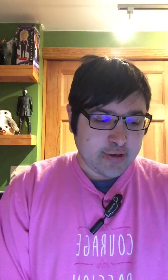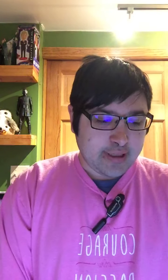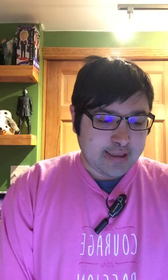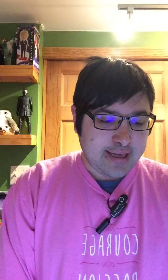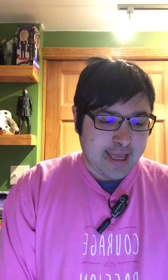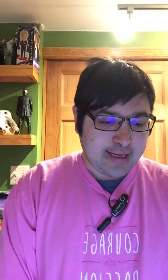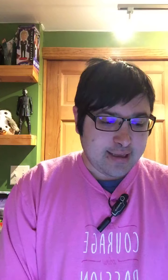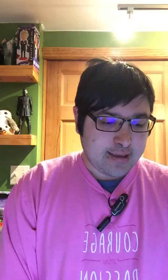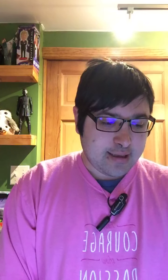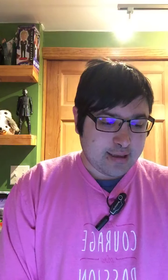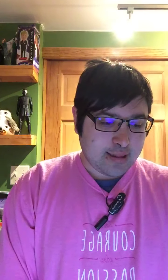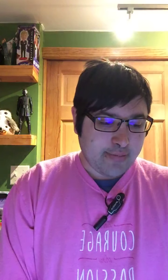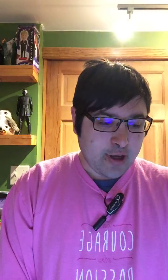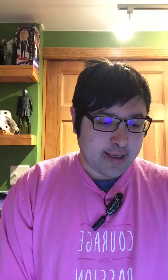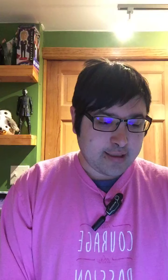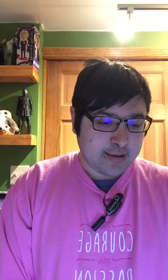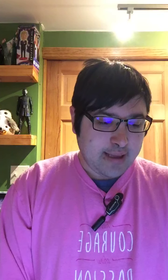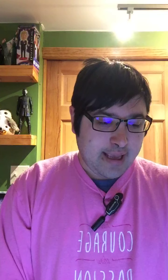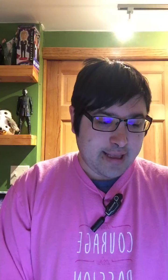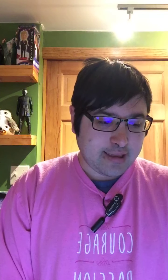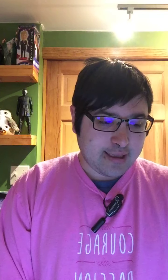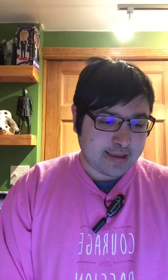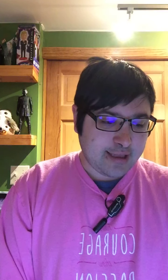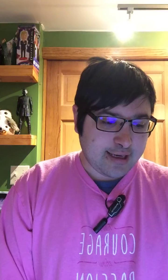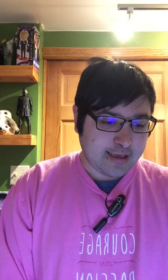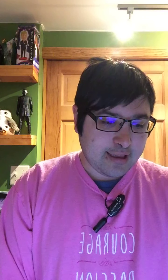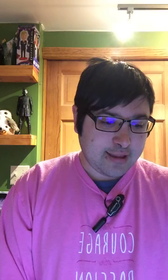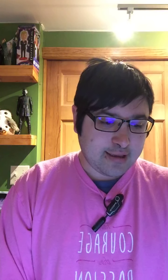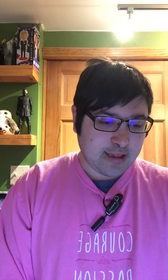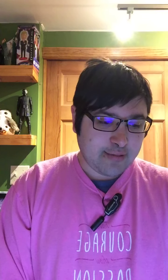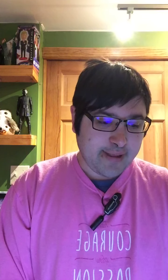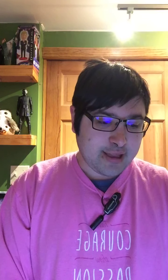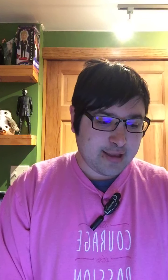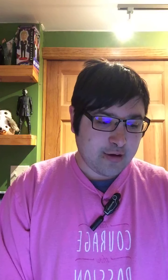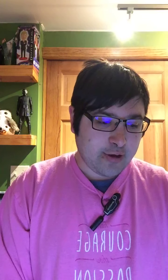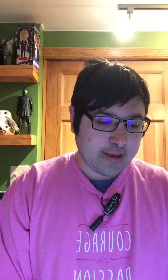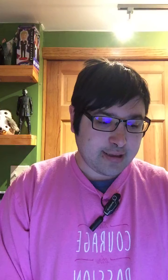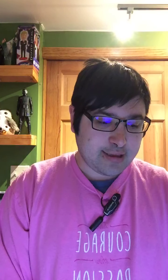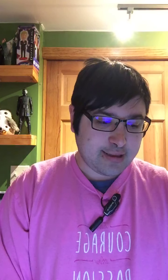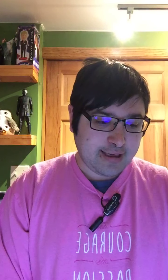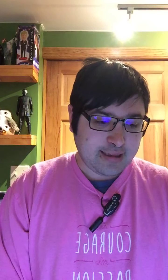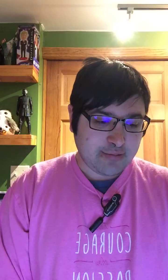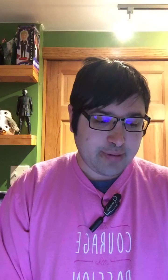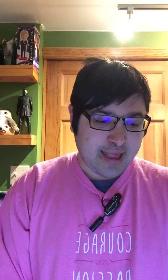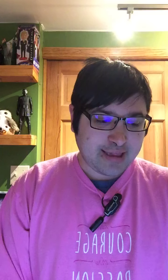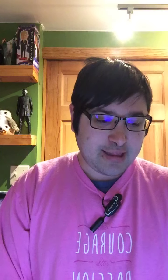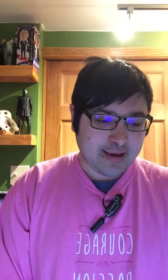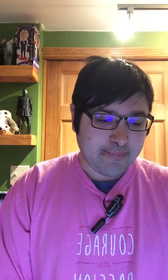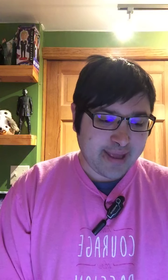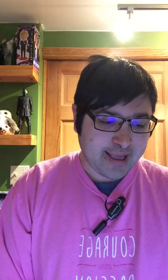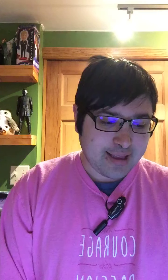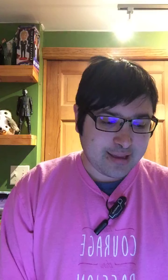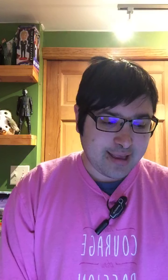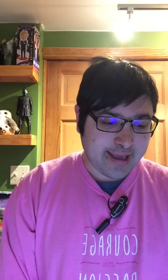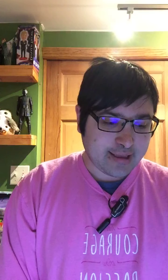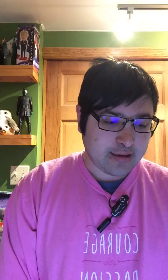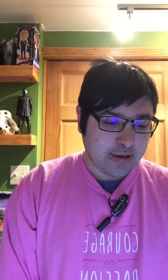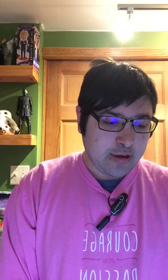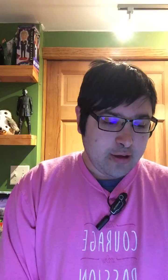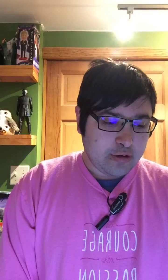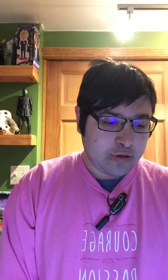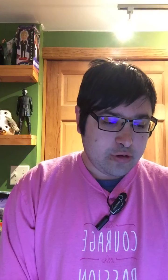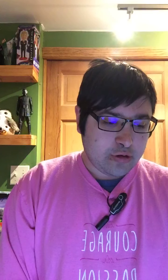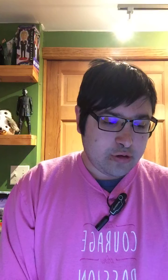Governor Ned Lamont has extended the suspension on the state's plastic bag tax